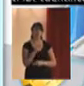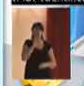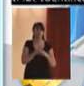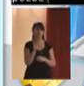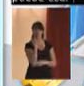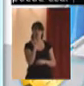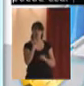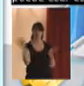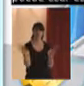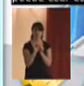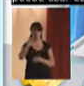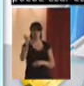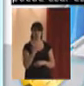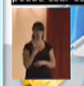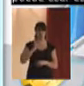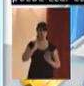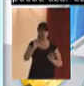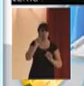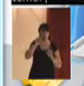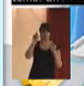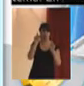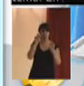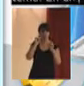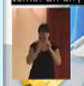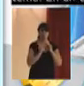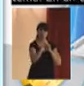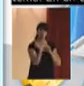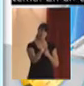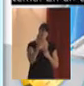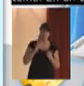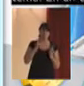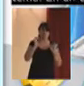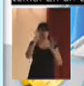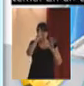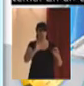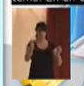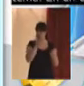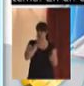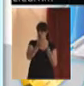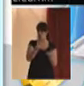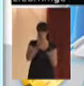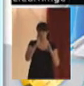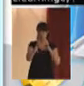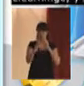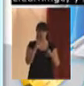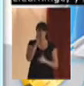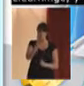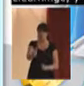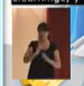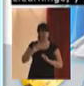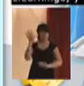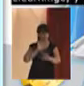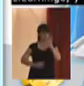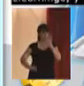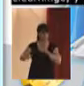this symbol specifically before a specific topic, and it could be to do with communications, etc.